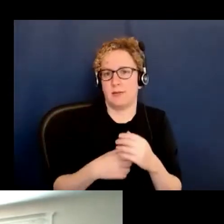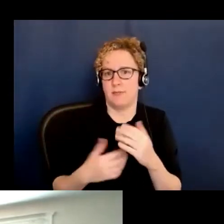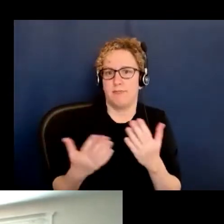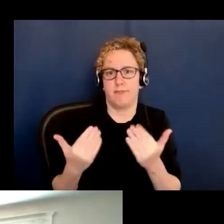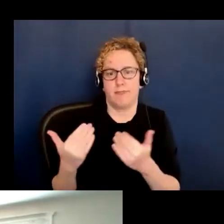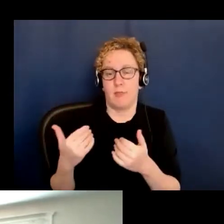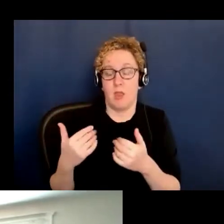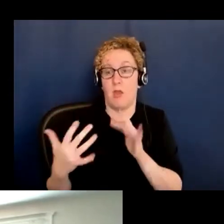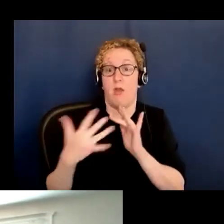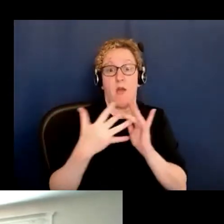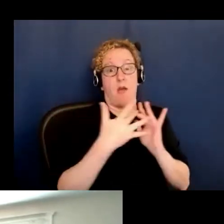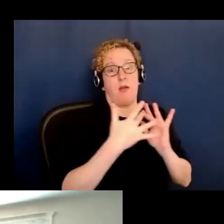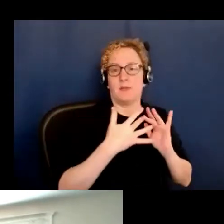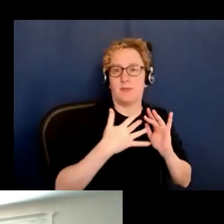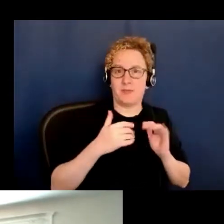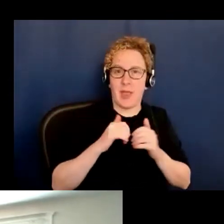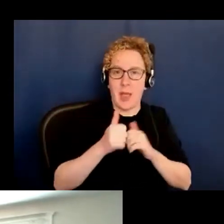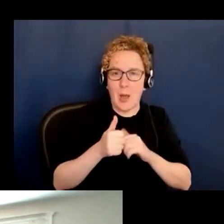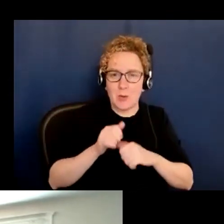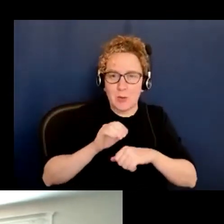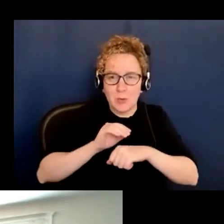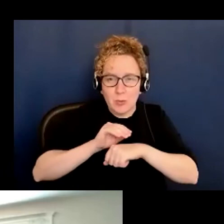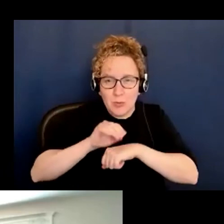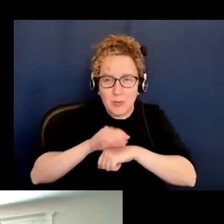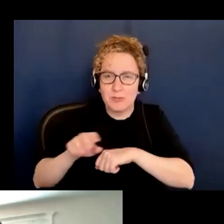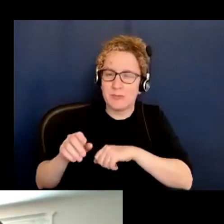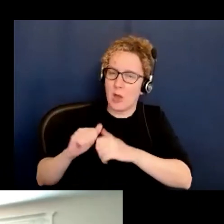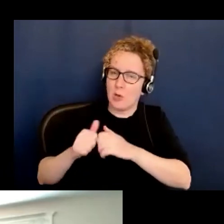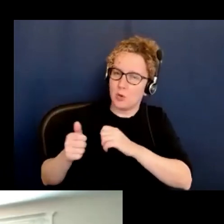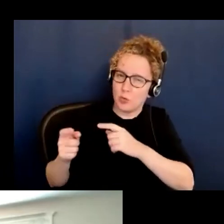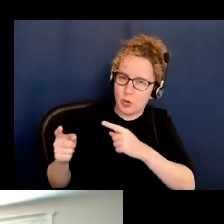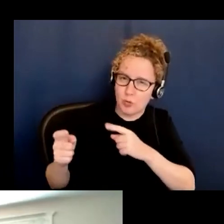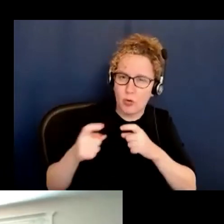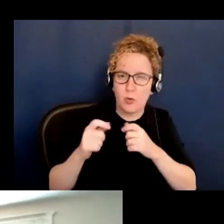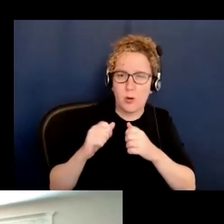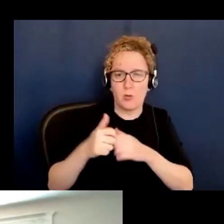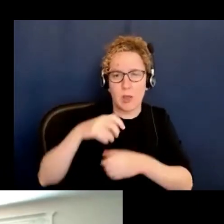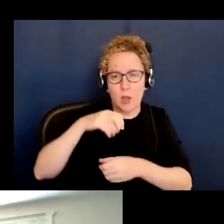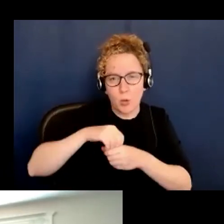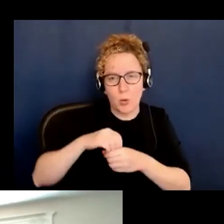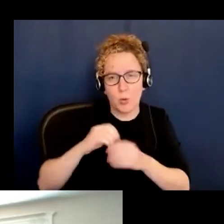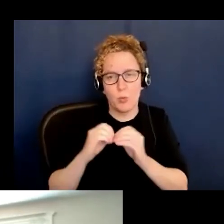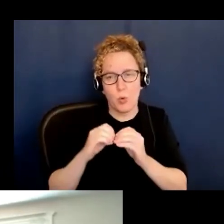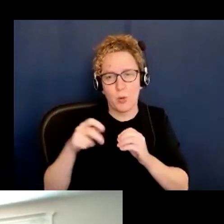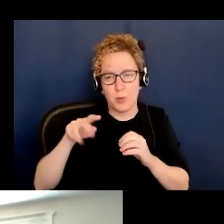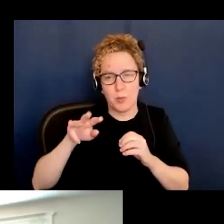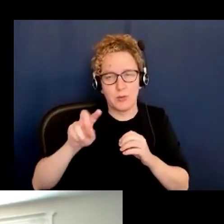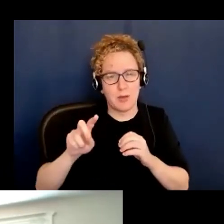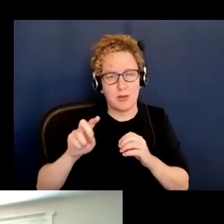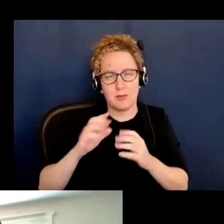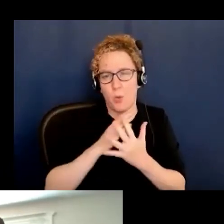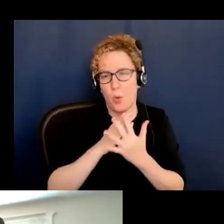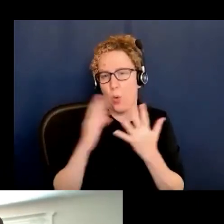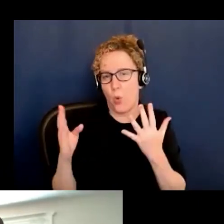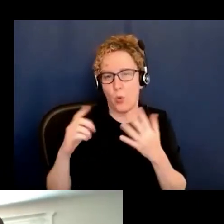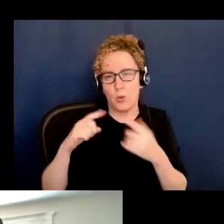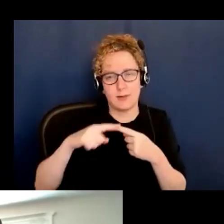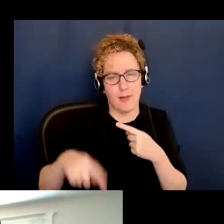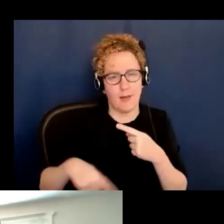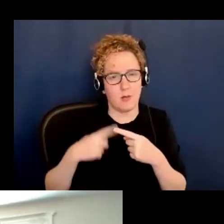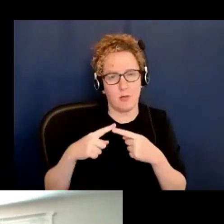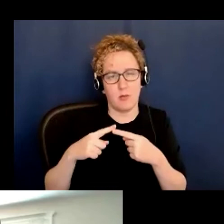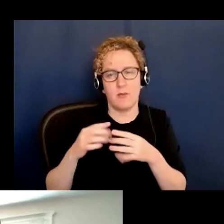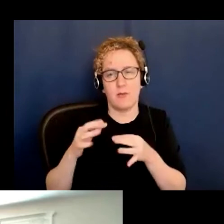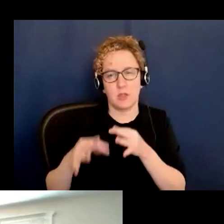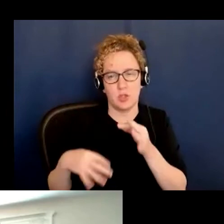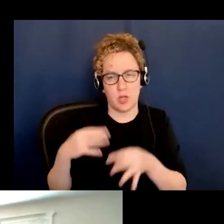how to recruit, how to include more people with disabilities through the whole cycle of an exchange